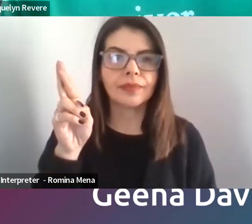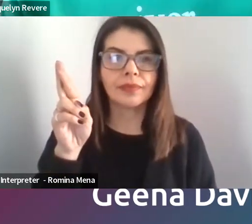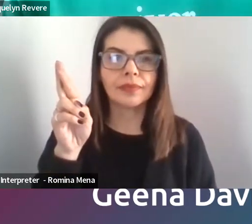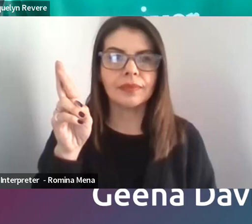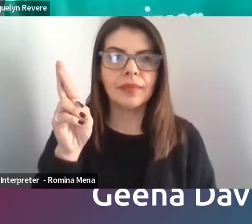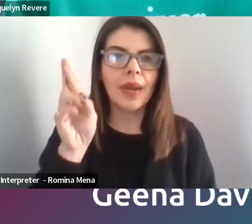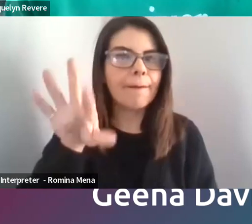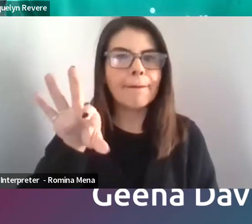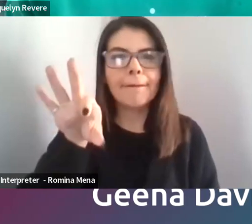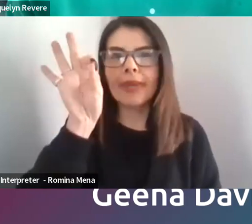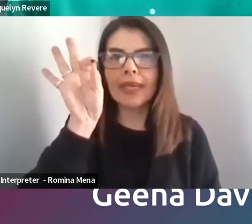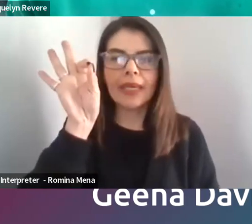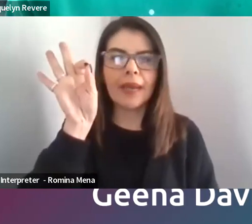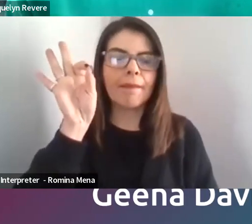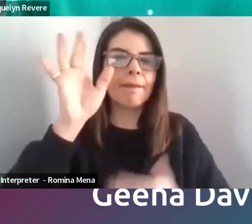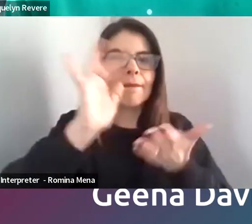picking up